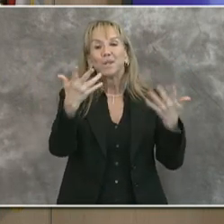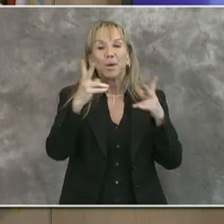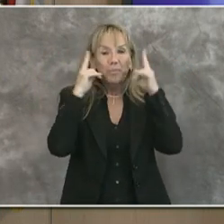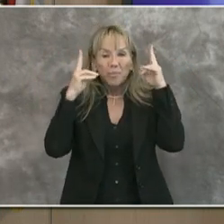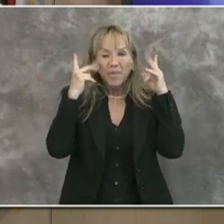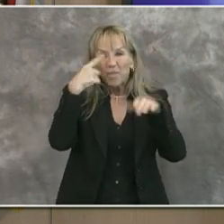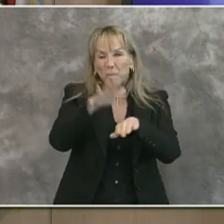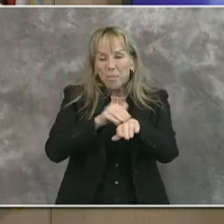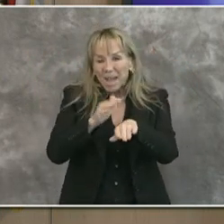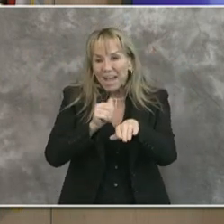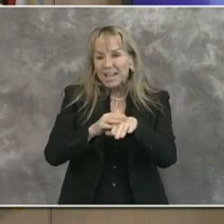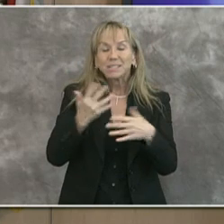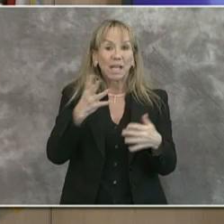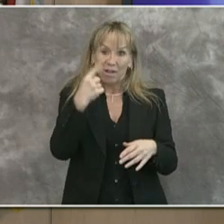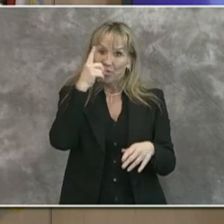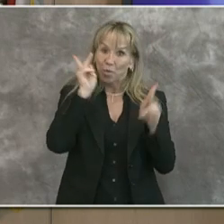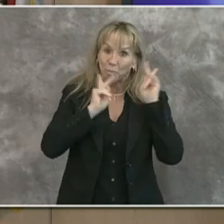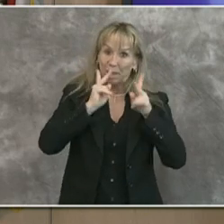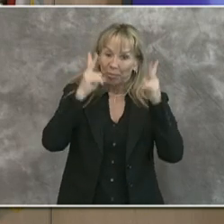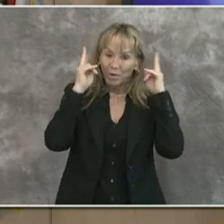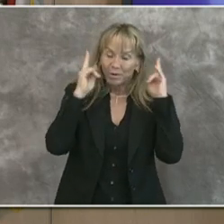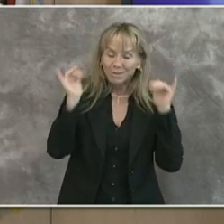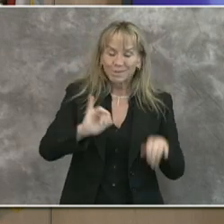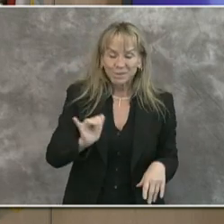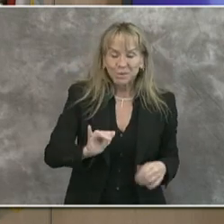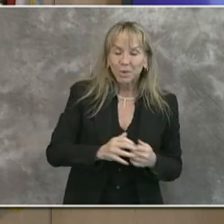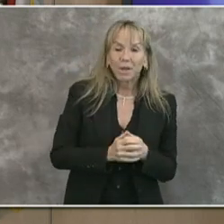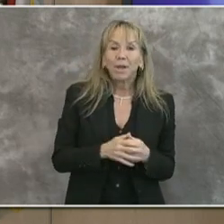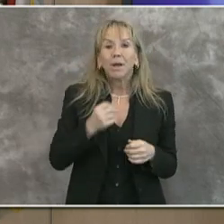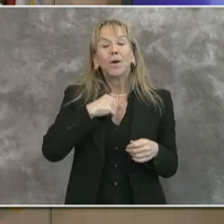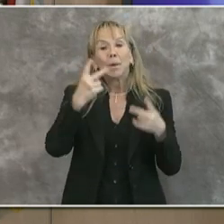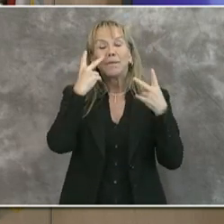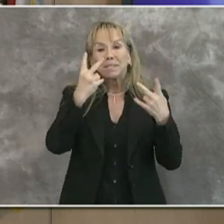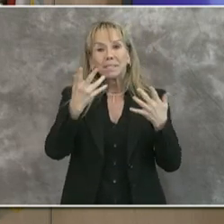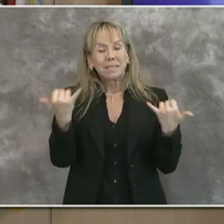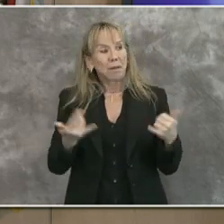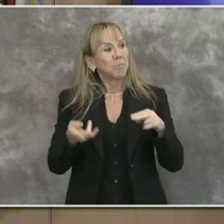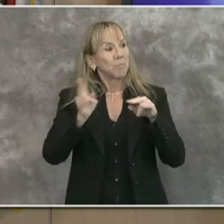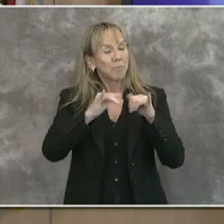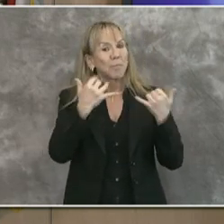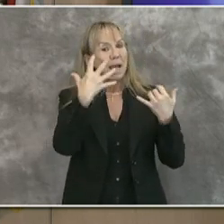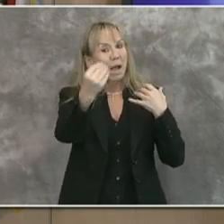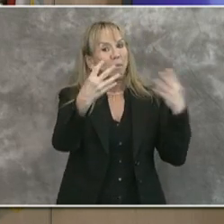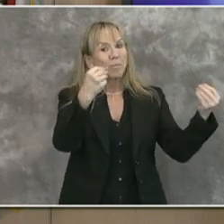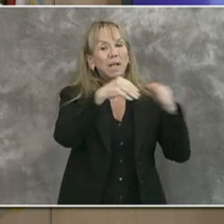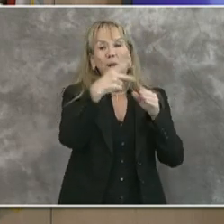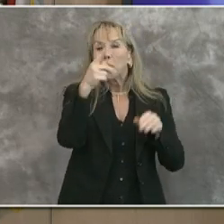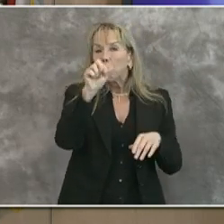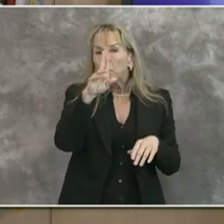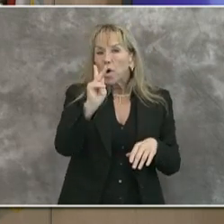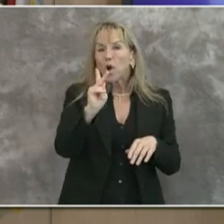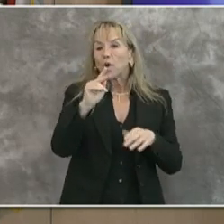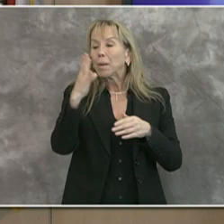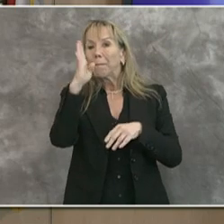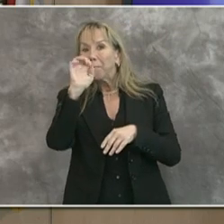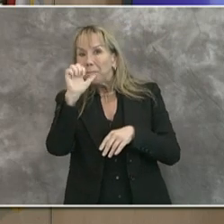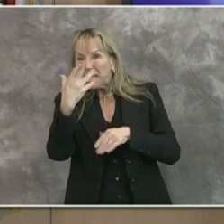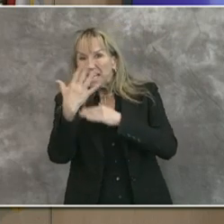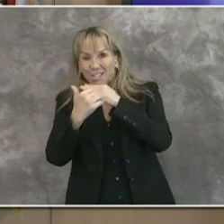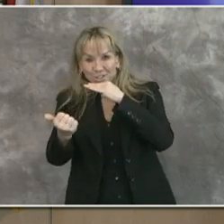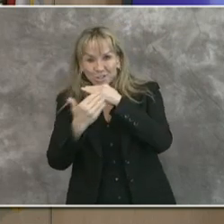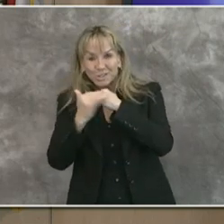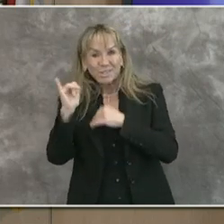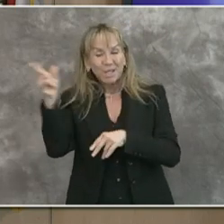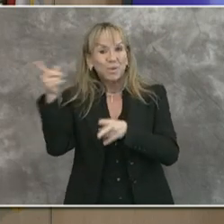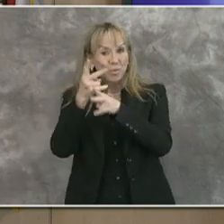restaurants, and hair salons and barbershops. We've also seen significant progress on outdoor parks and recreation, both in our beaches, which Supervisor Cox just alluded